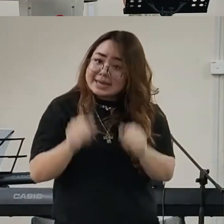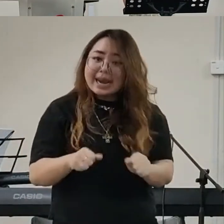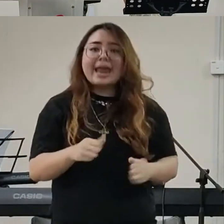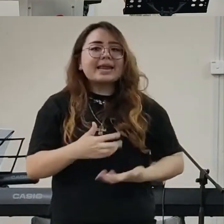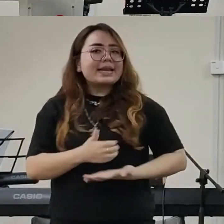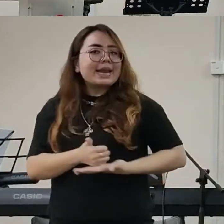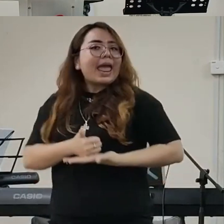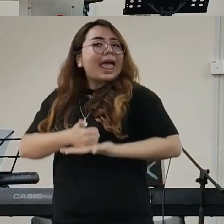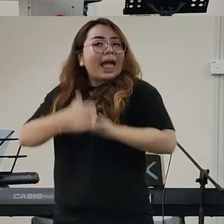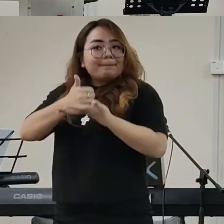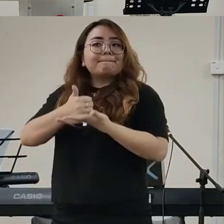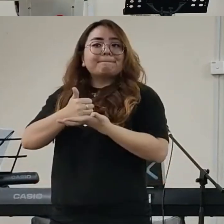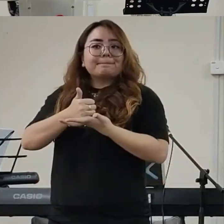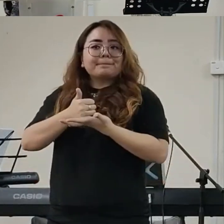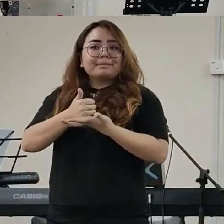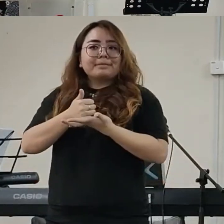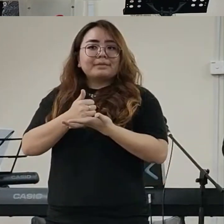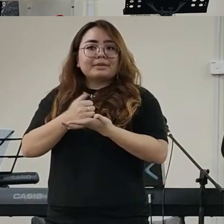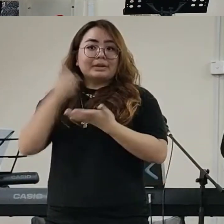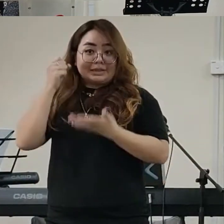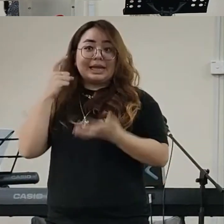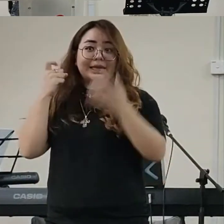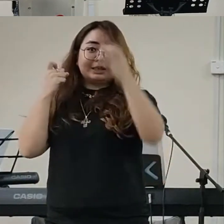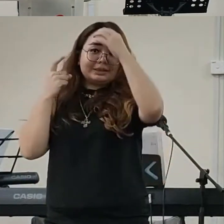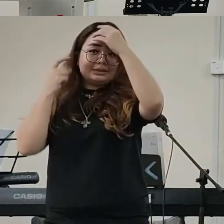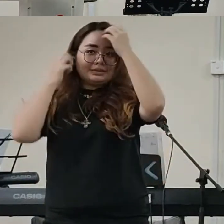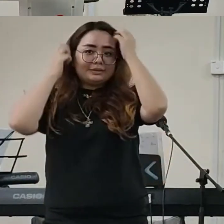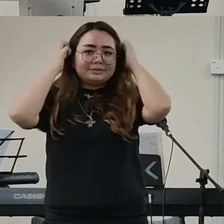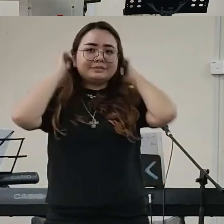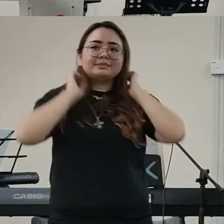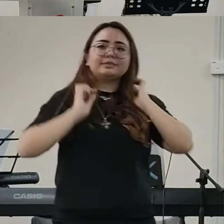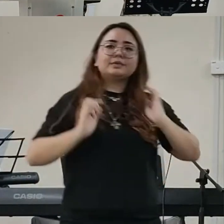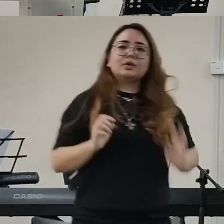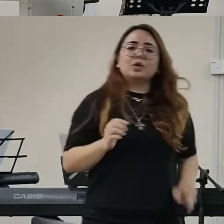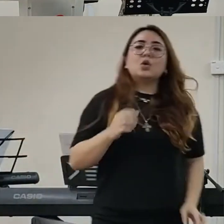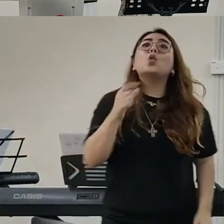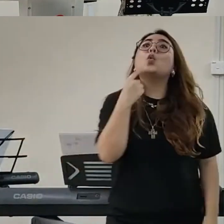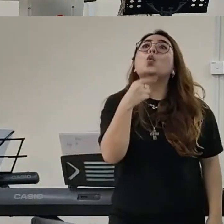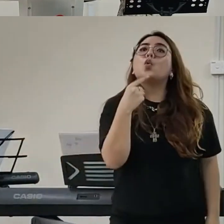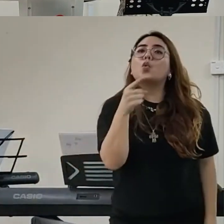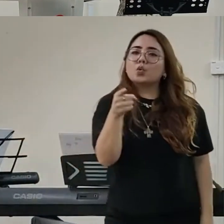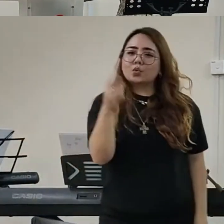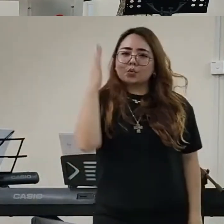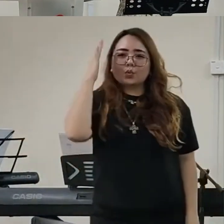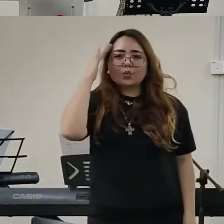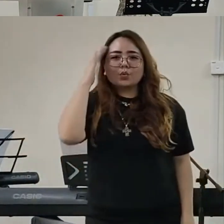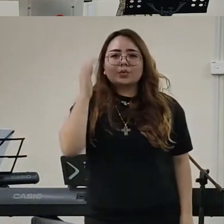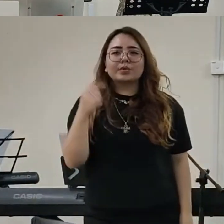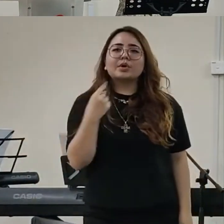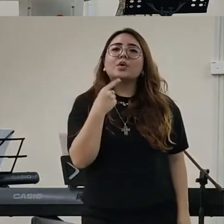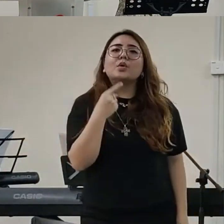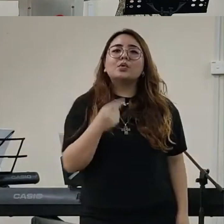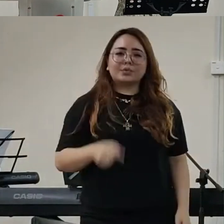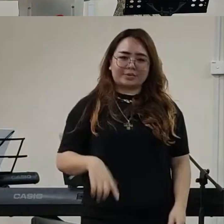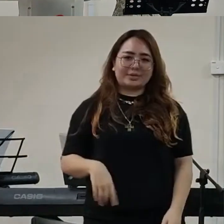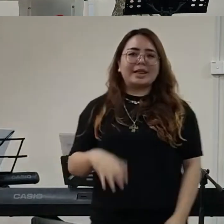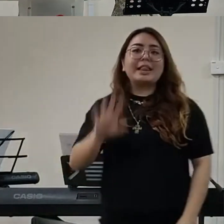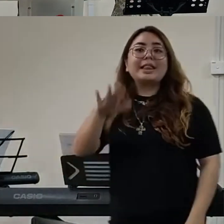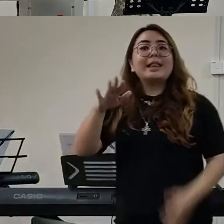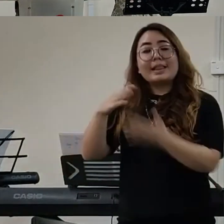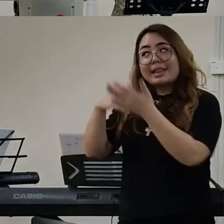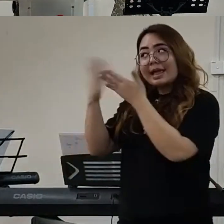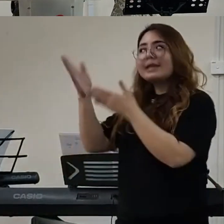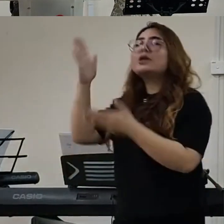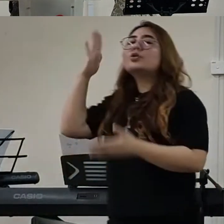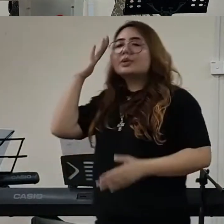from God Himself to the prophet Ezekiel. Listen. So they were scattered because there was no shepherd.